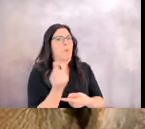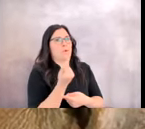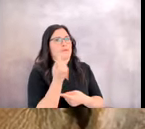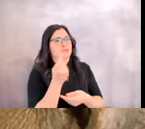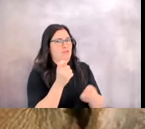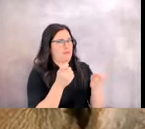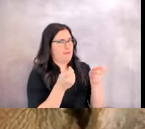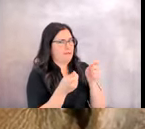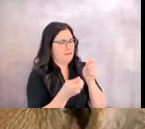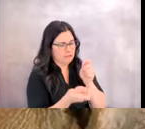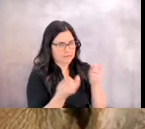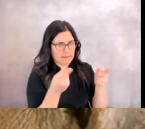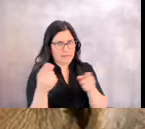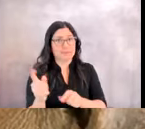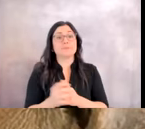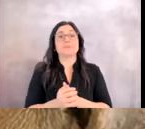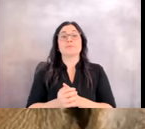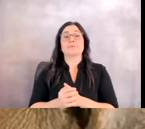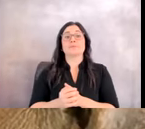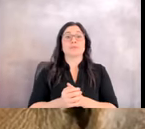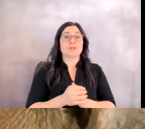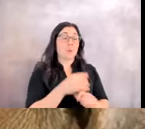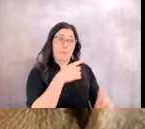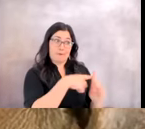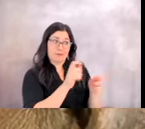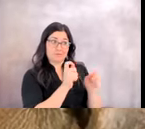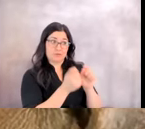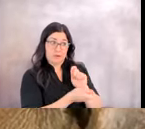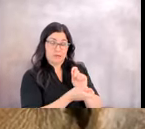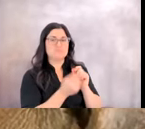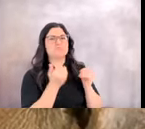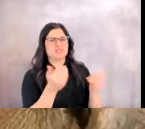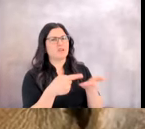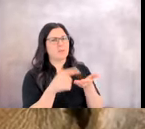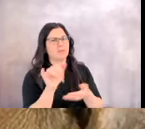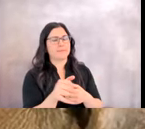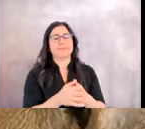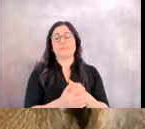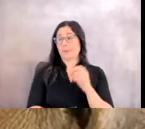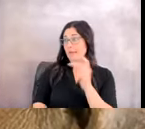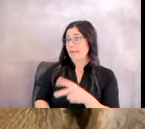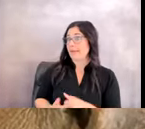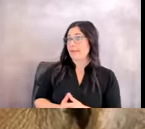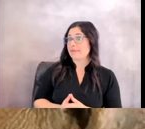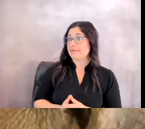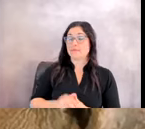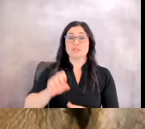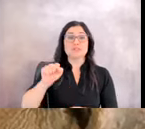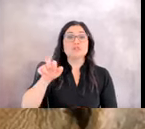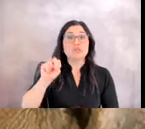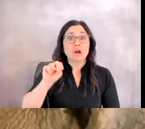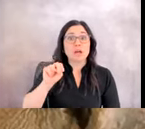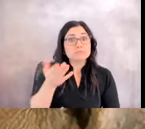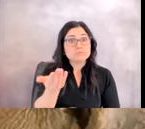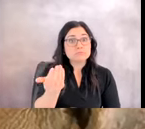So let's talk about positive change. Okay. Sean, did you want to give